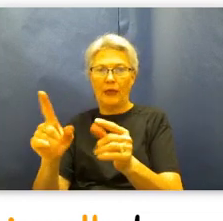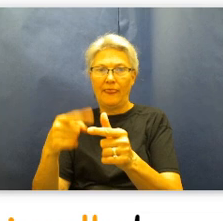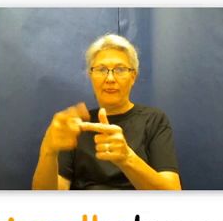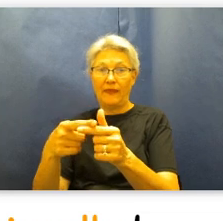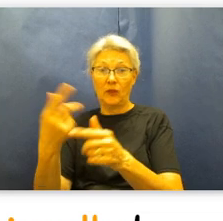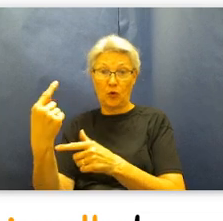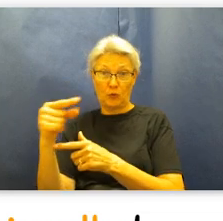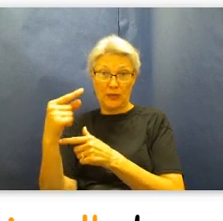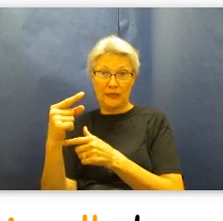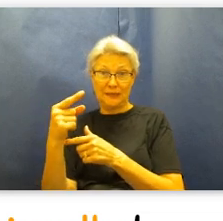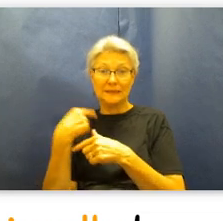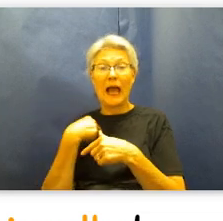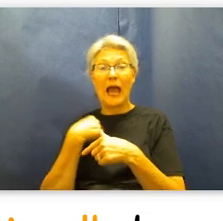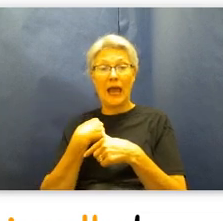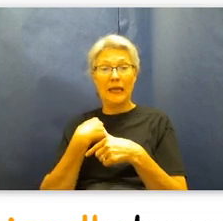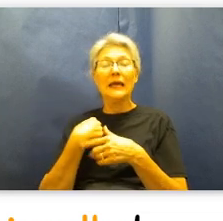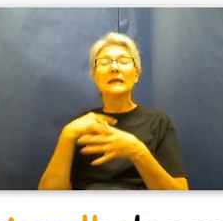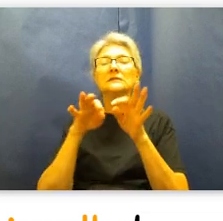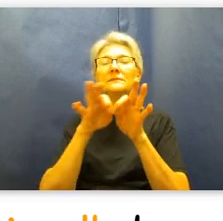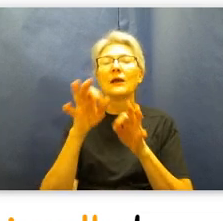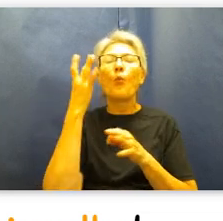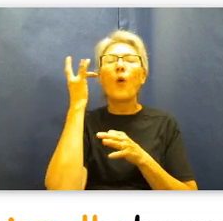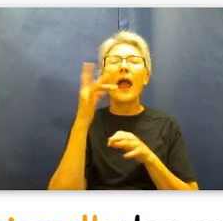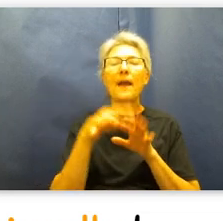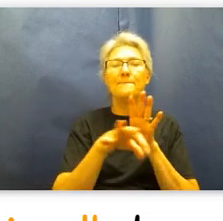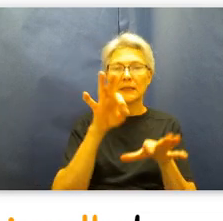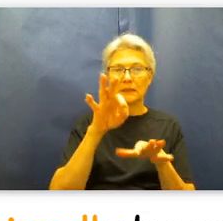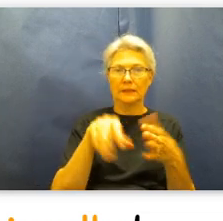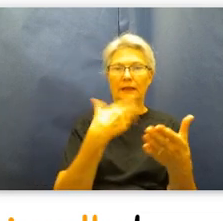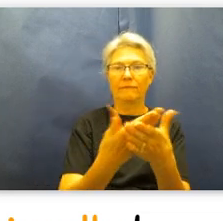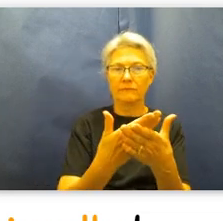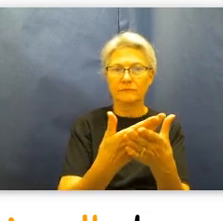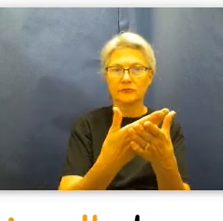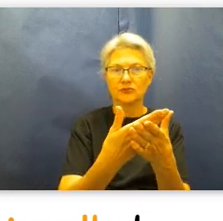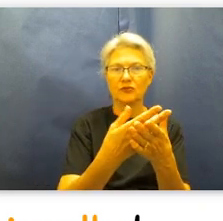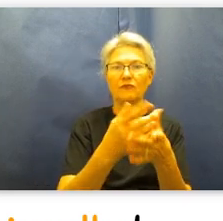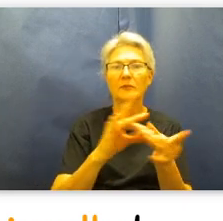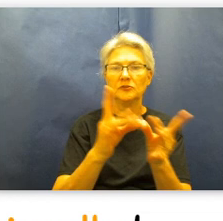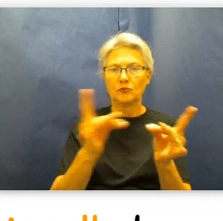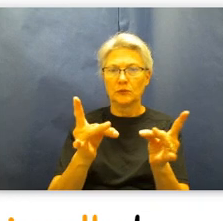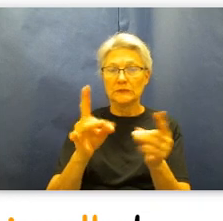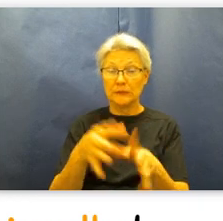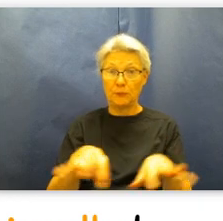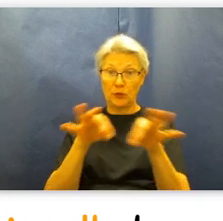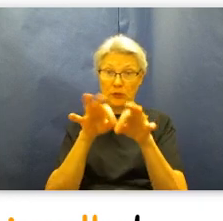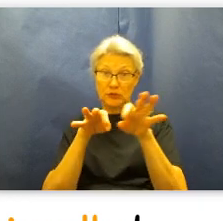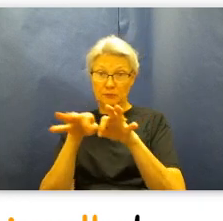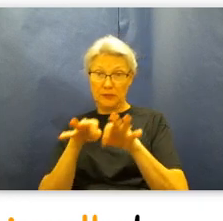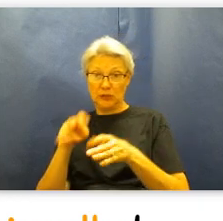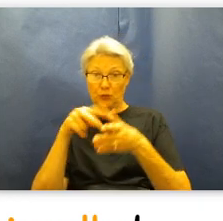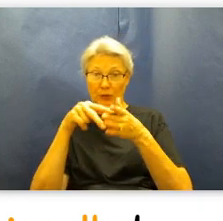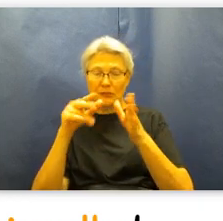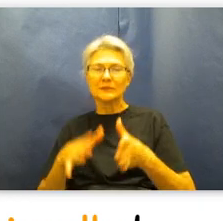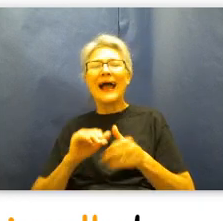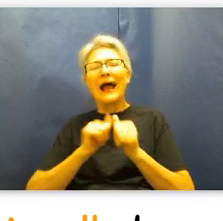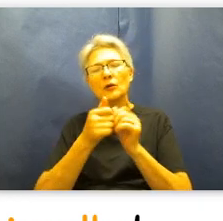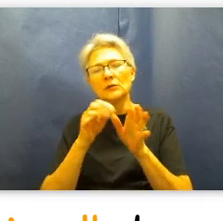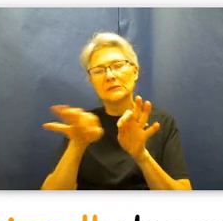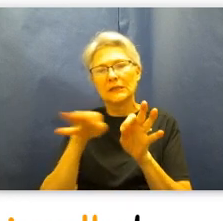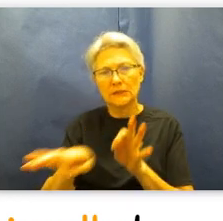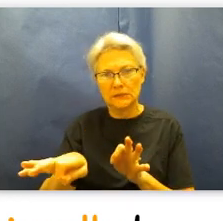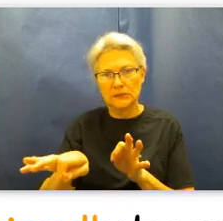the green is where I explain why I chose that text evidence. It's important that you explain to readers how your